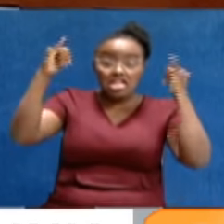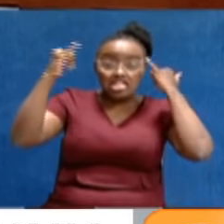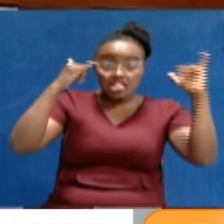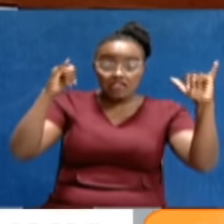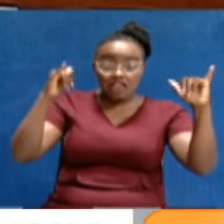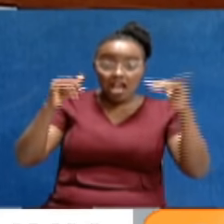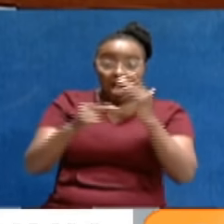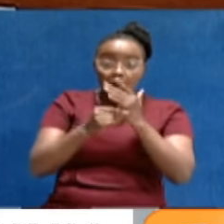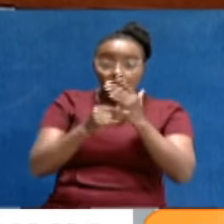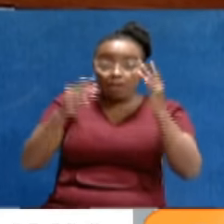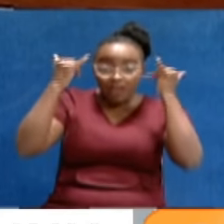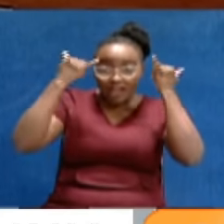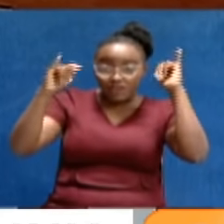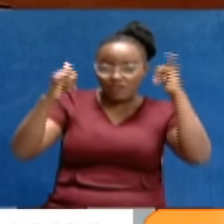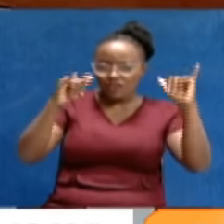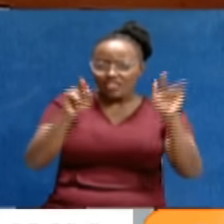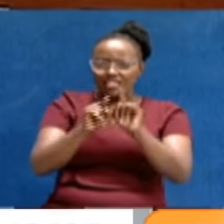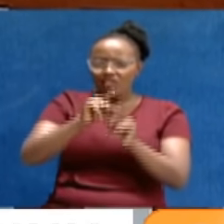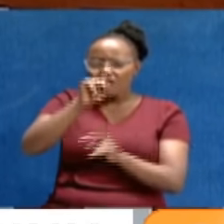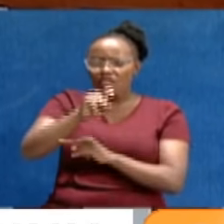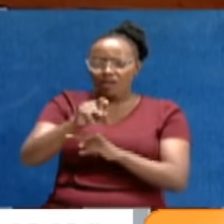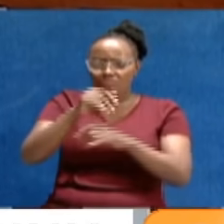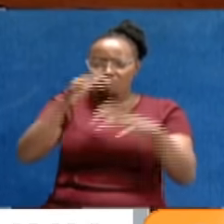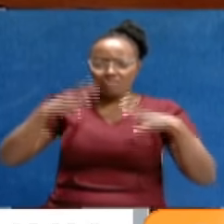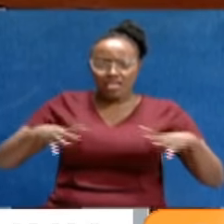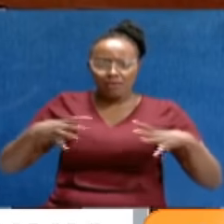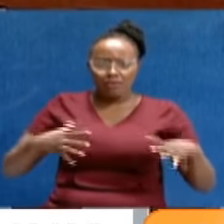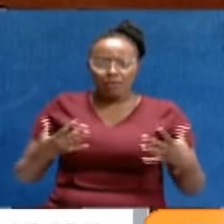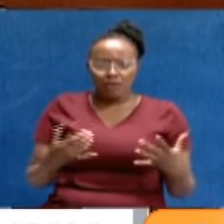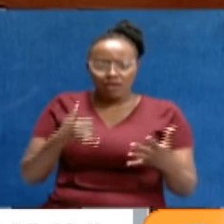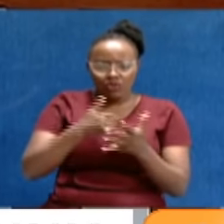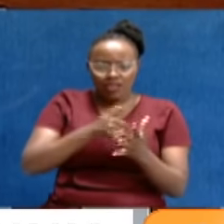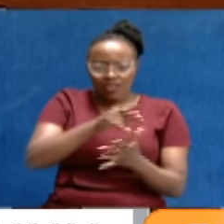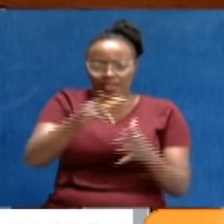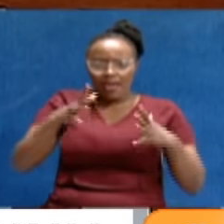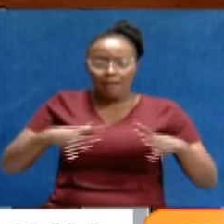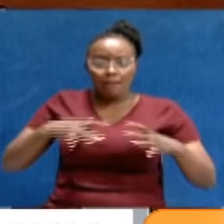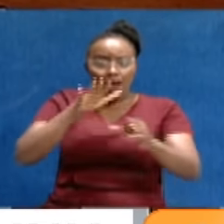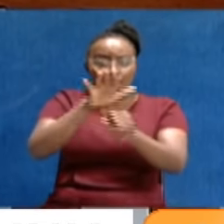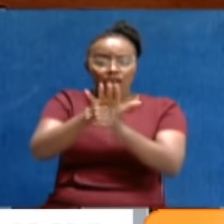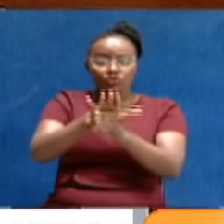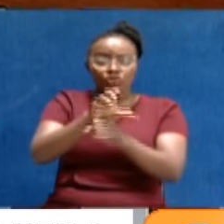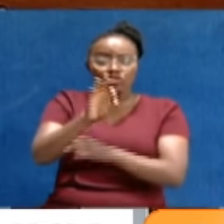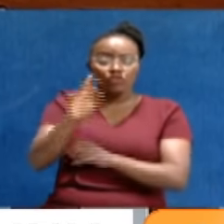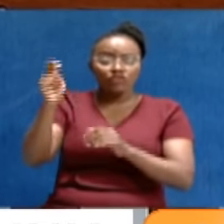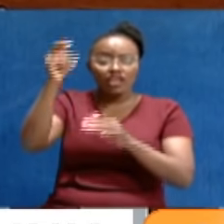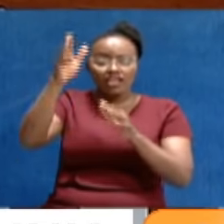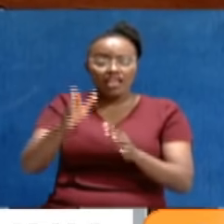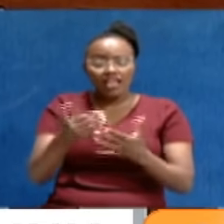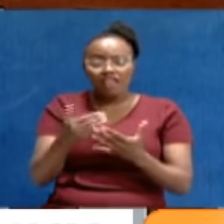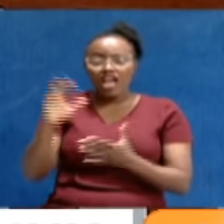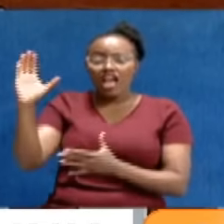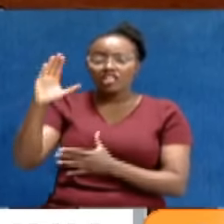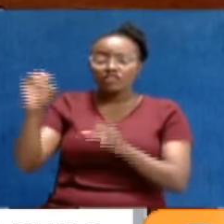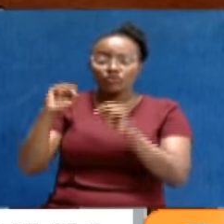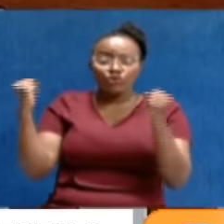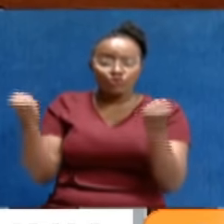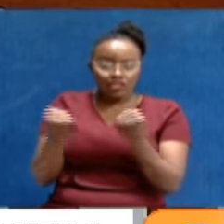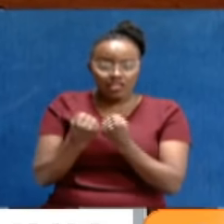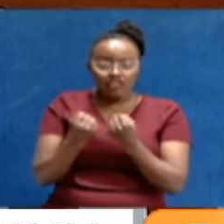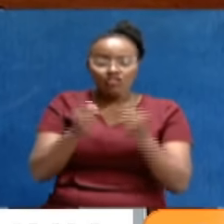Popular initiative connotes people, the majority of Kenyans, civil